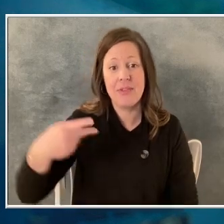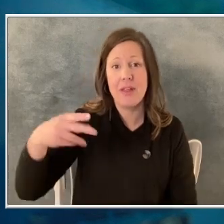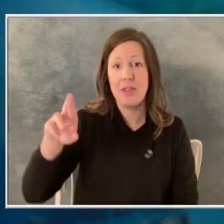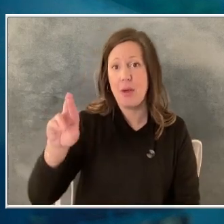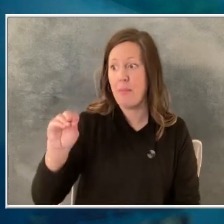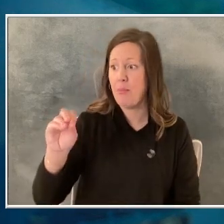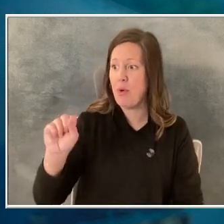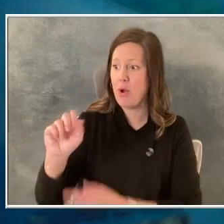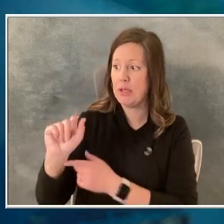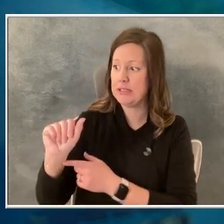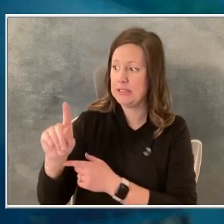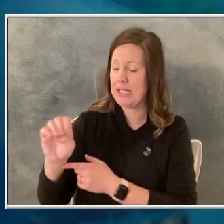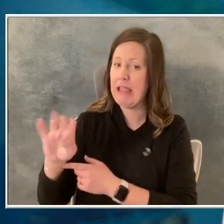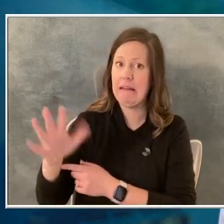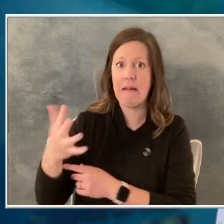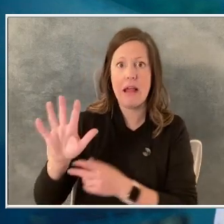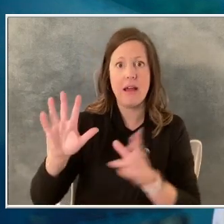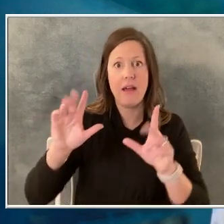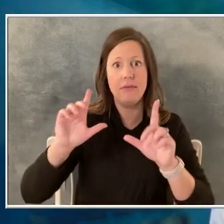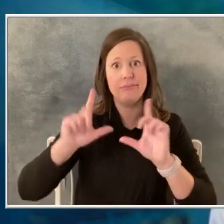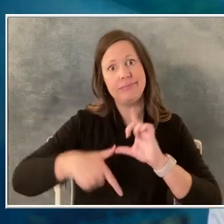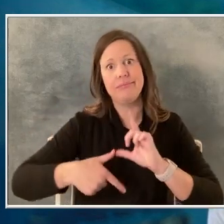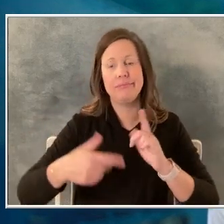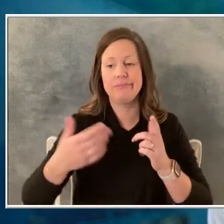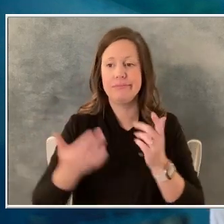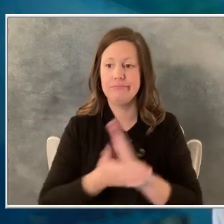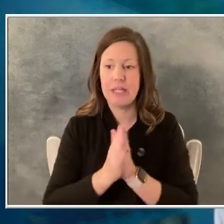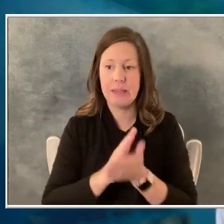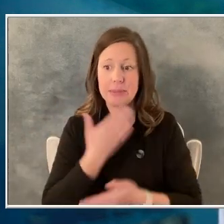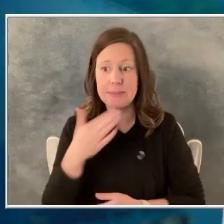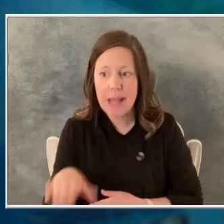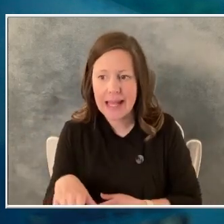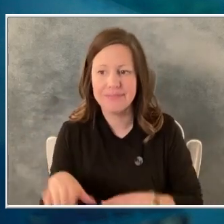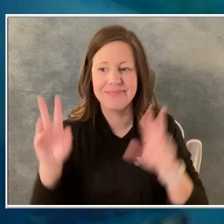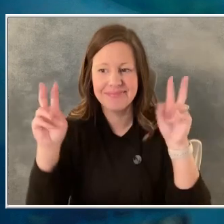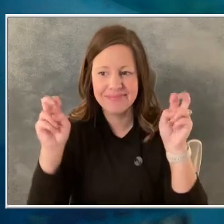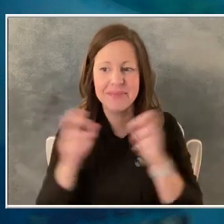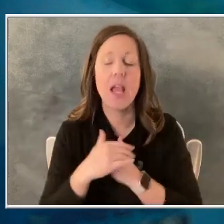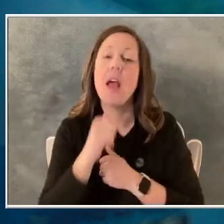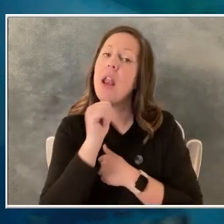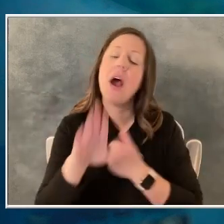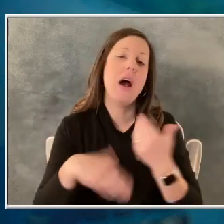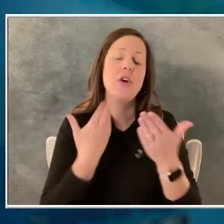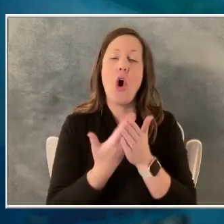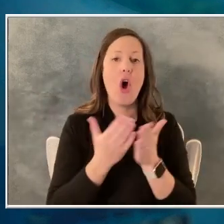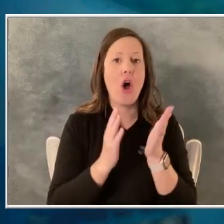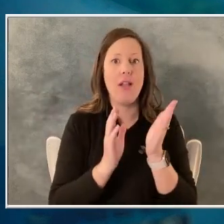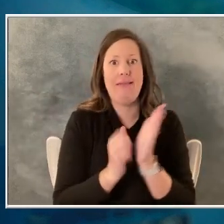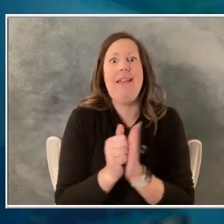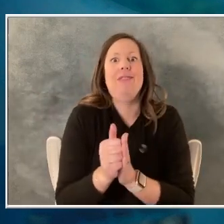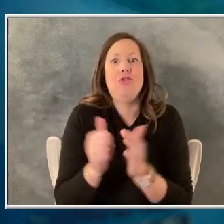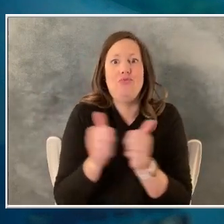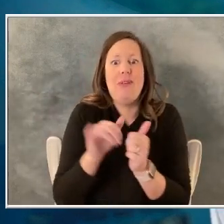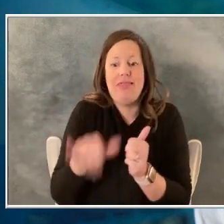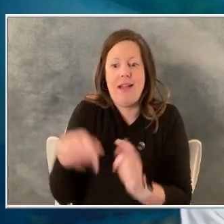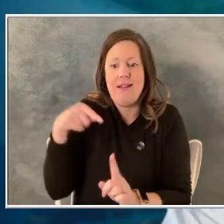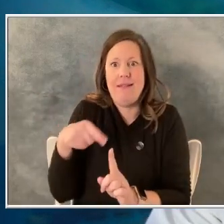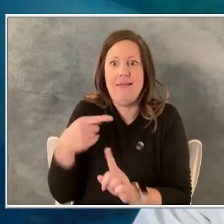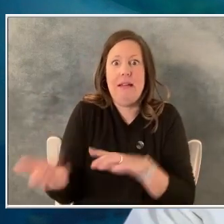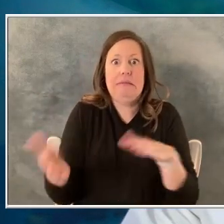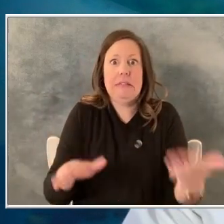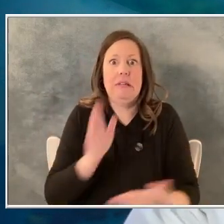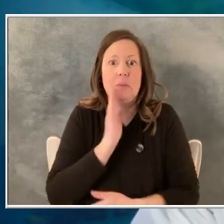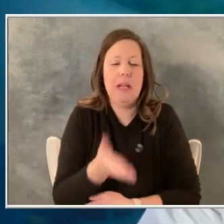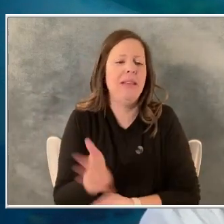I think what's really important is that not all prostate cancer is deadly. And so many men will develop